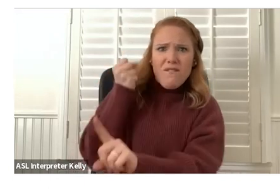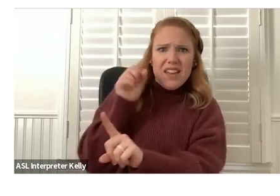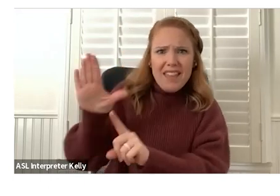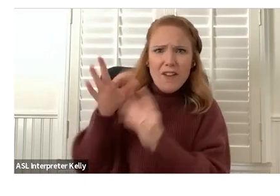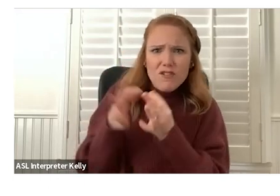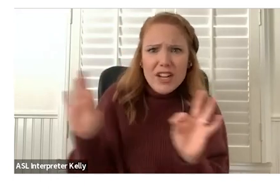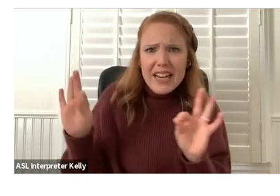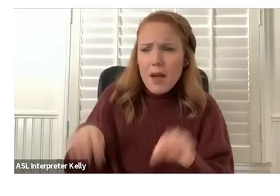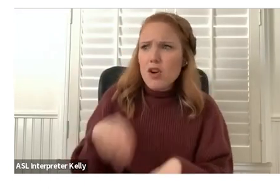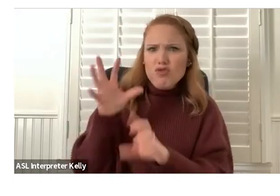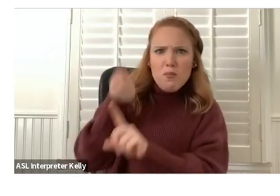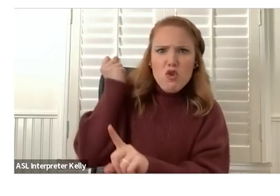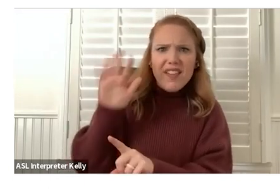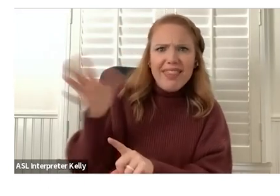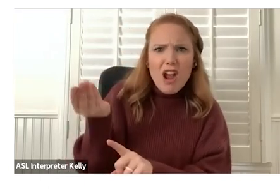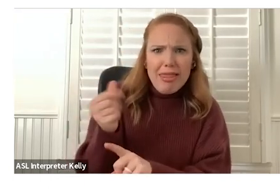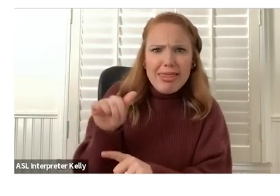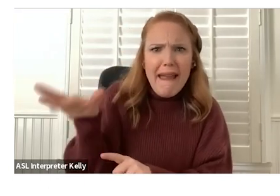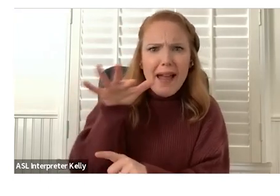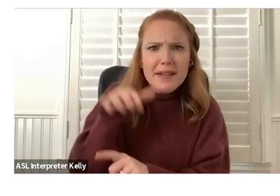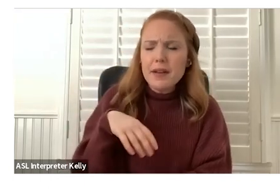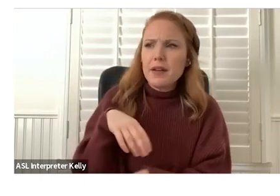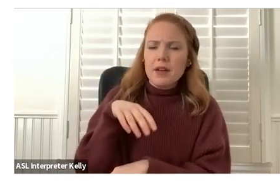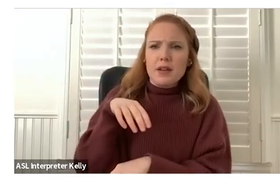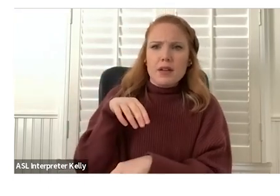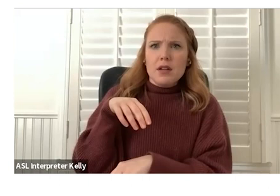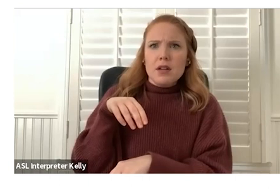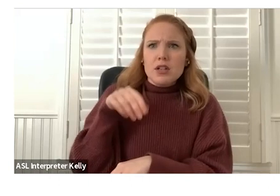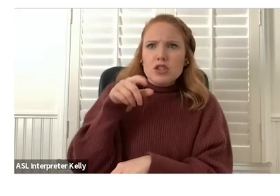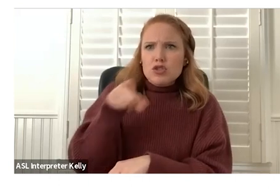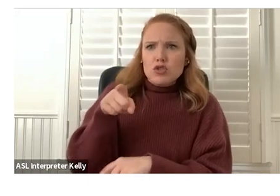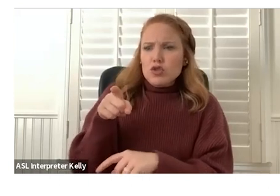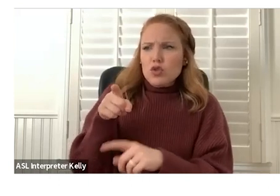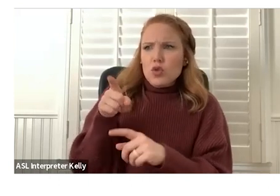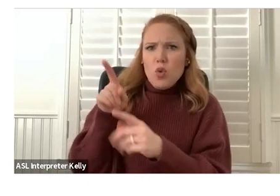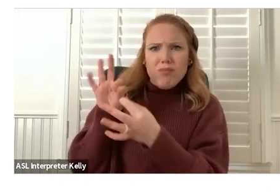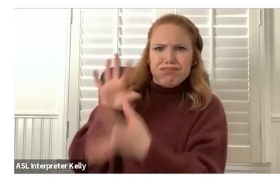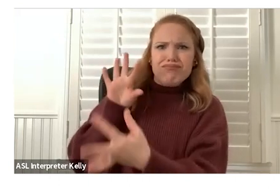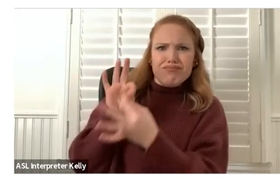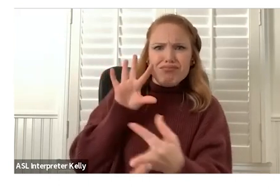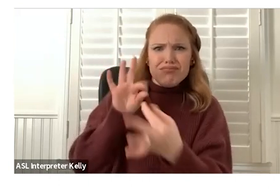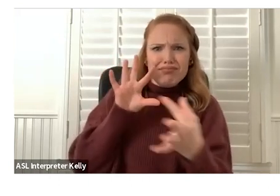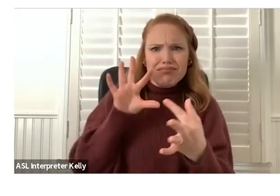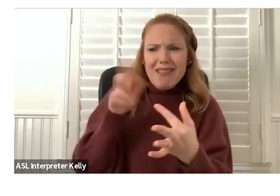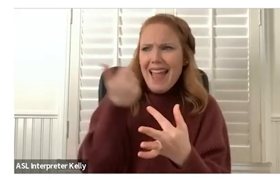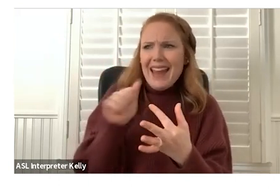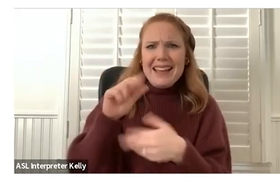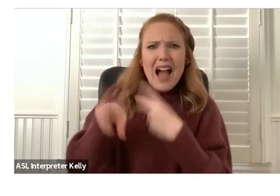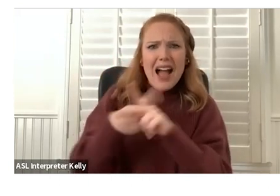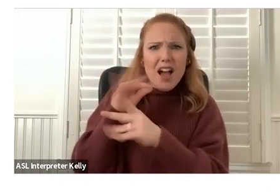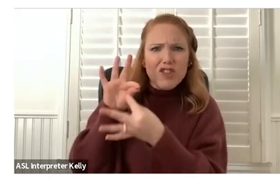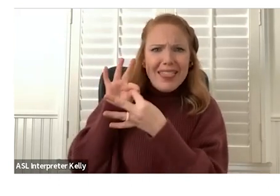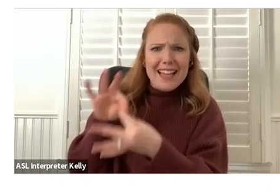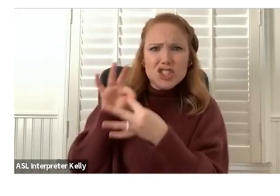have to dehumanize them, and in several ways, whether it's sexual, whether it's idle, whether it's savage, or what have